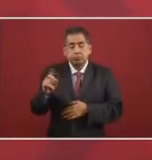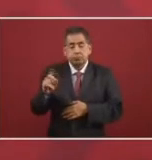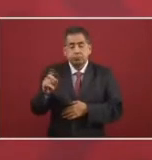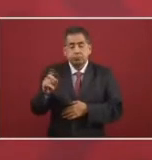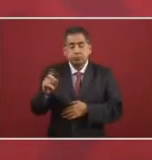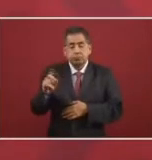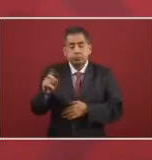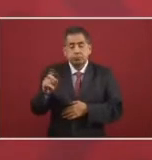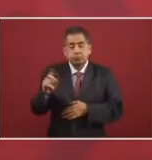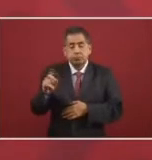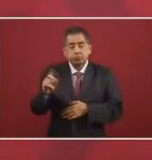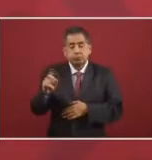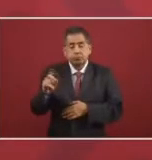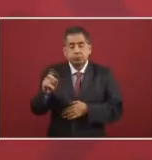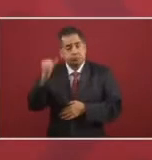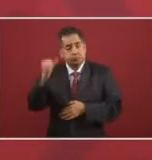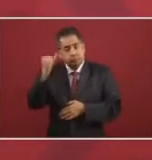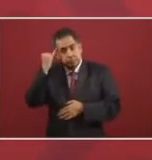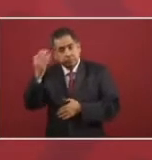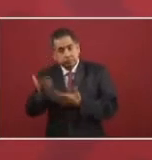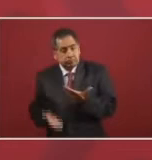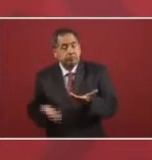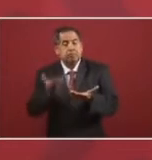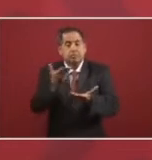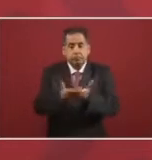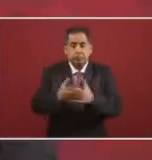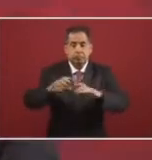Excuse me, I'm sorry, I didn't mean to put that back on.